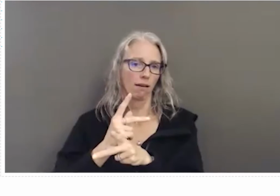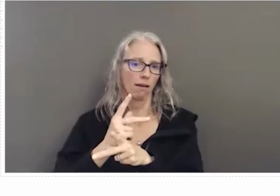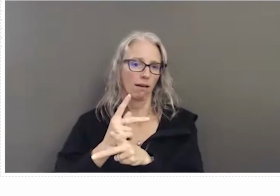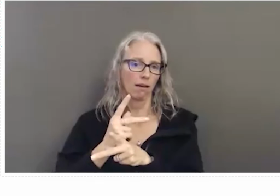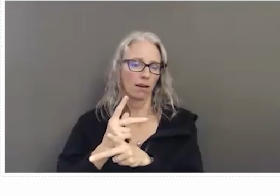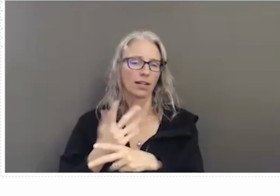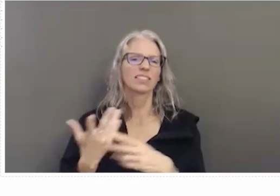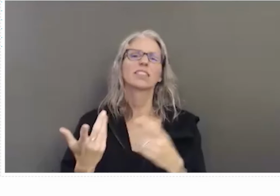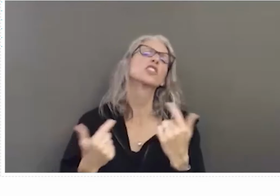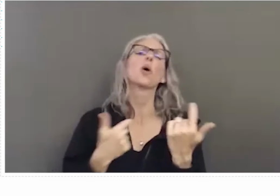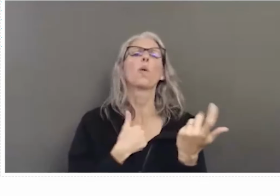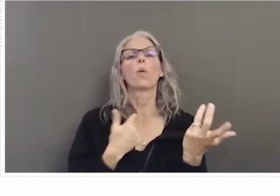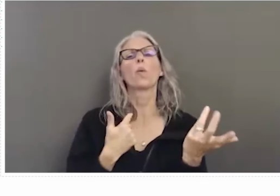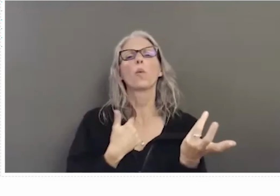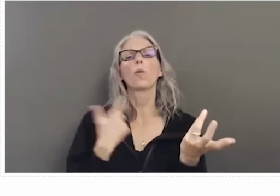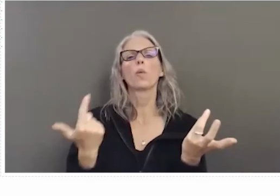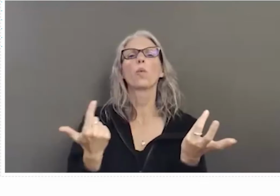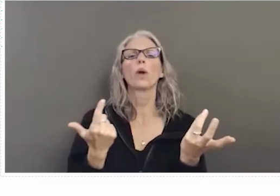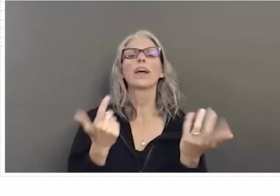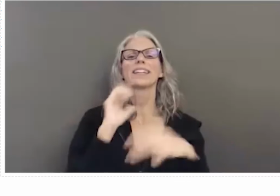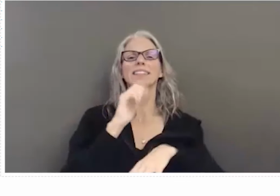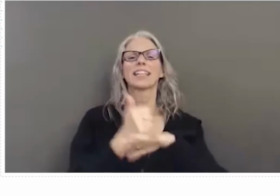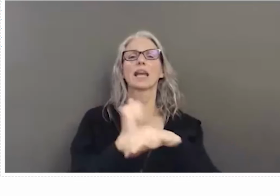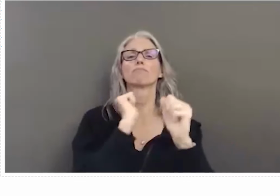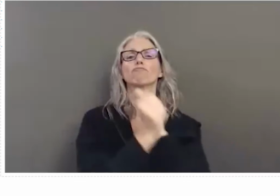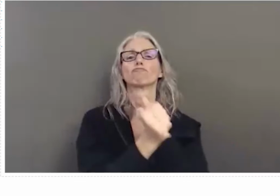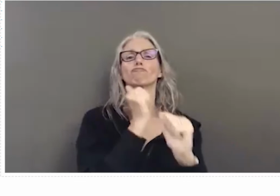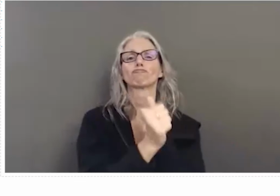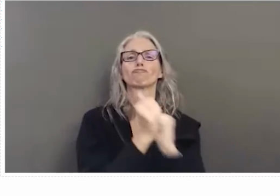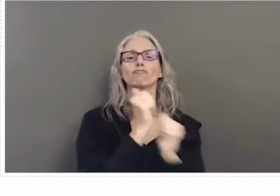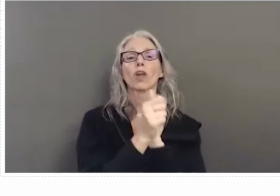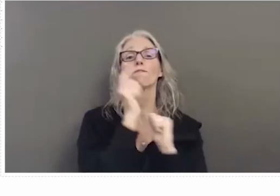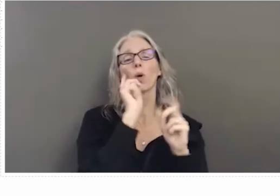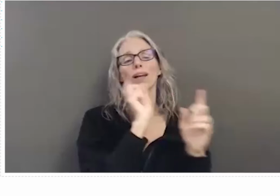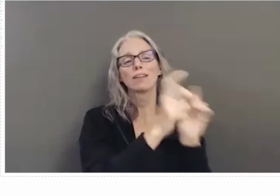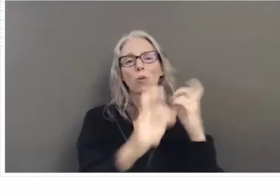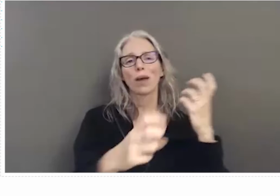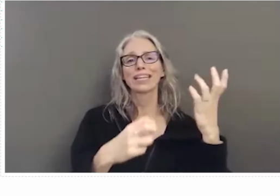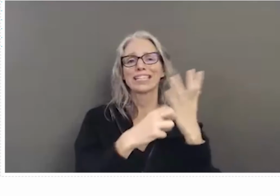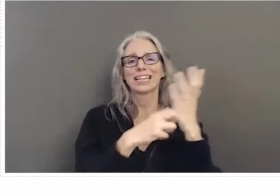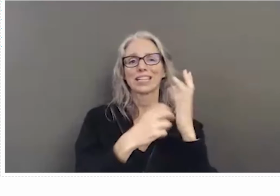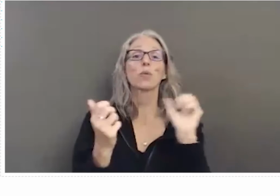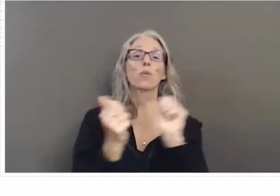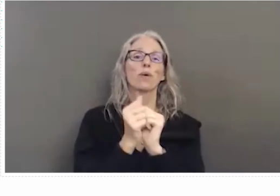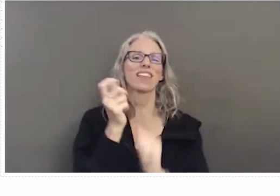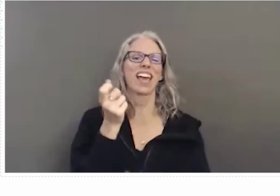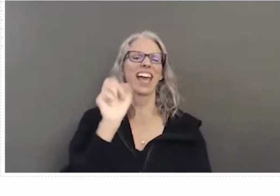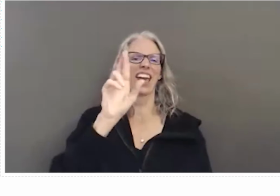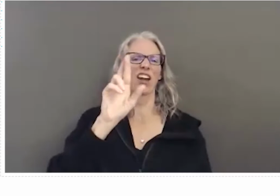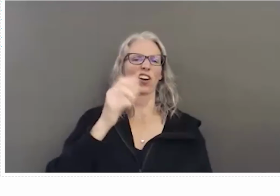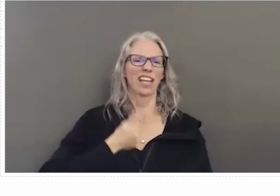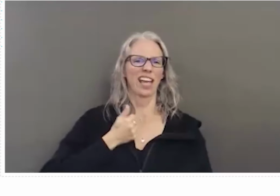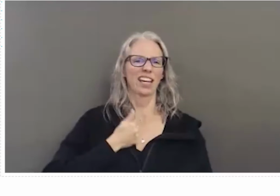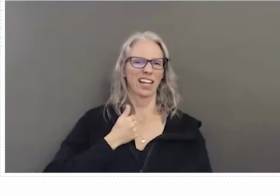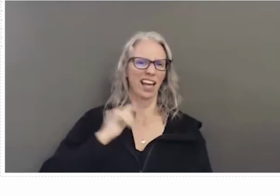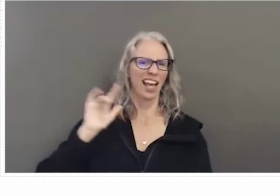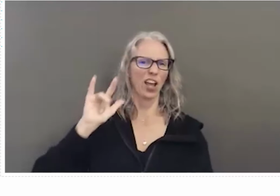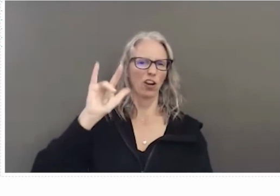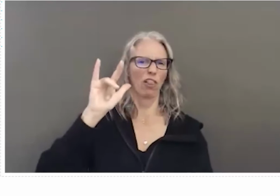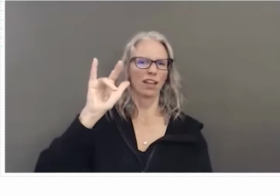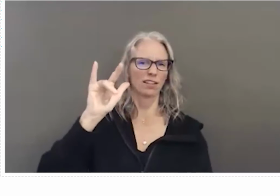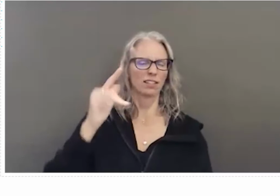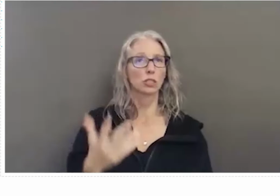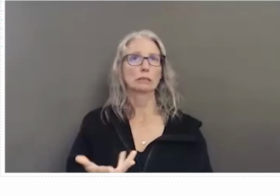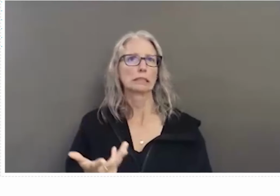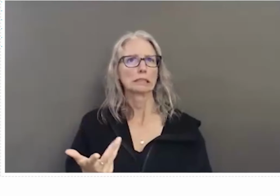Air Canada for some flights to go across. I think it's almost anywhere in North America. Anyway, so we just had to, think creatively about how we're going